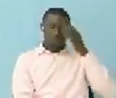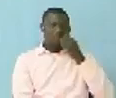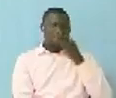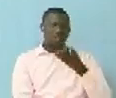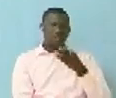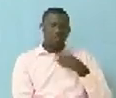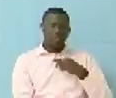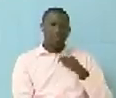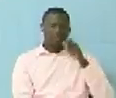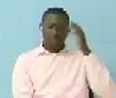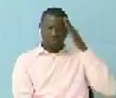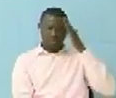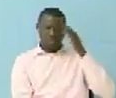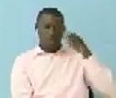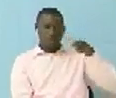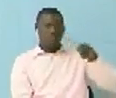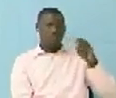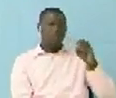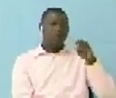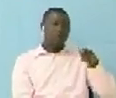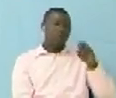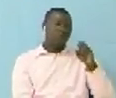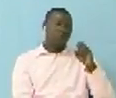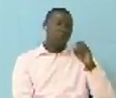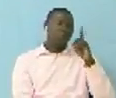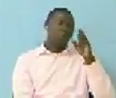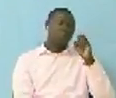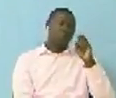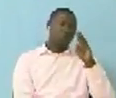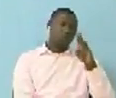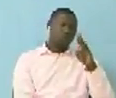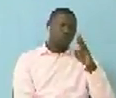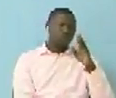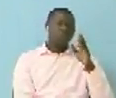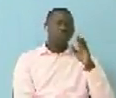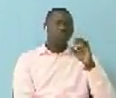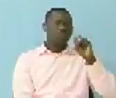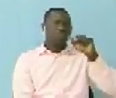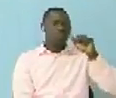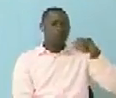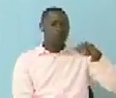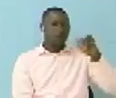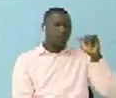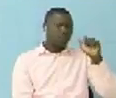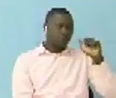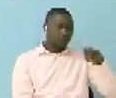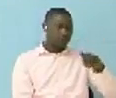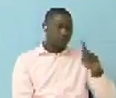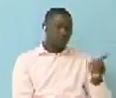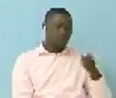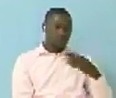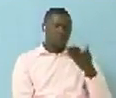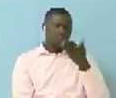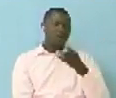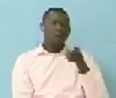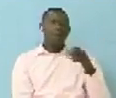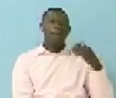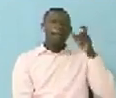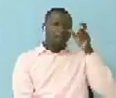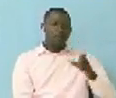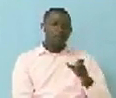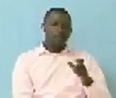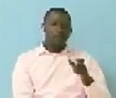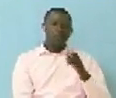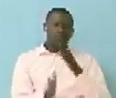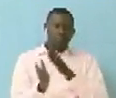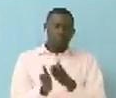the Director General of GRTS. He was present at the panel. He was the person organizing and arranging the recording.